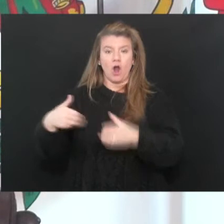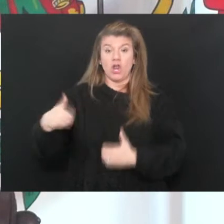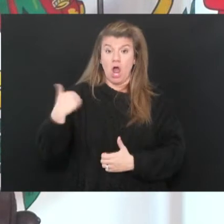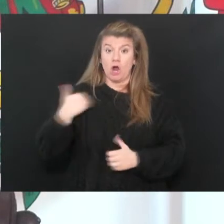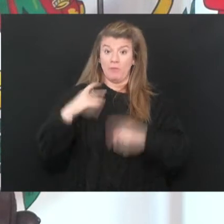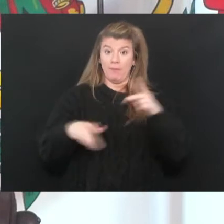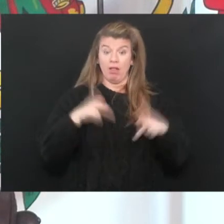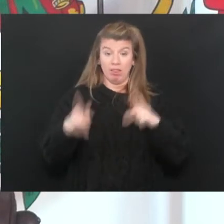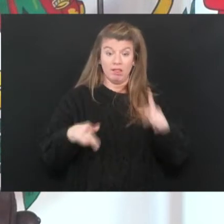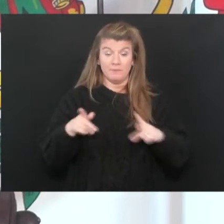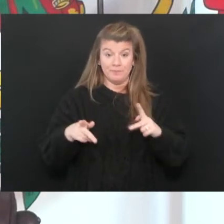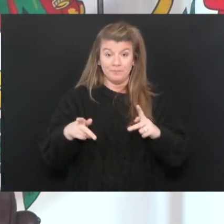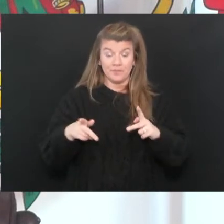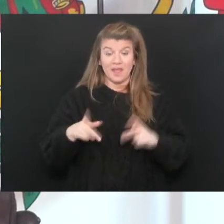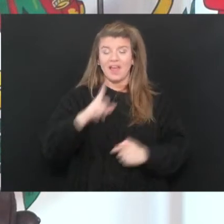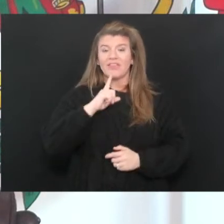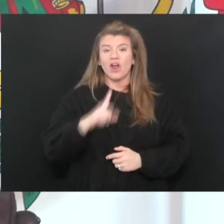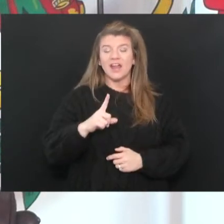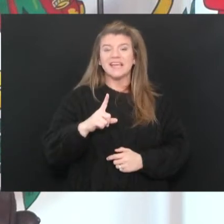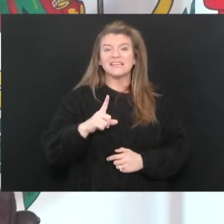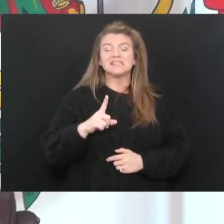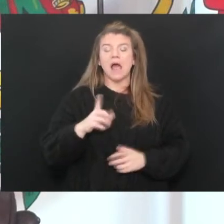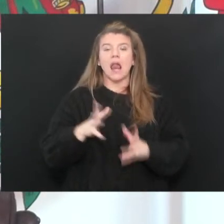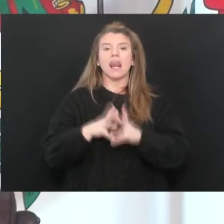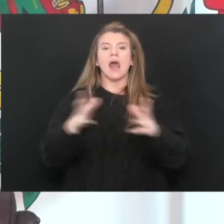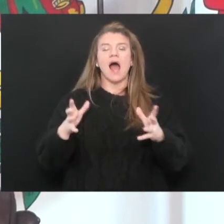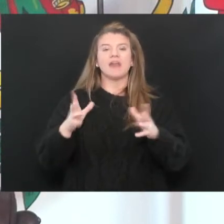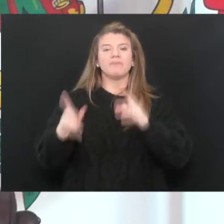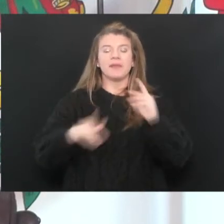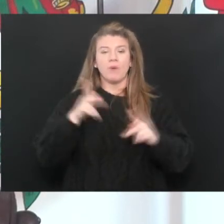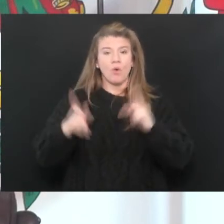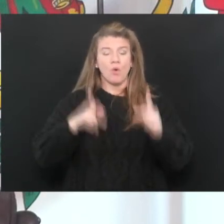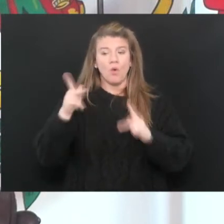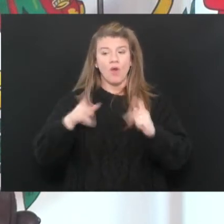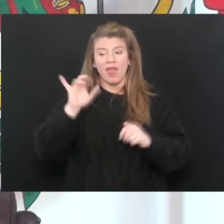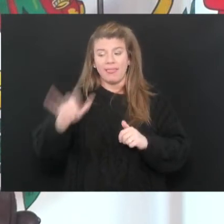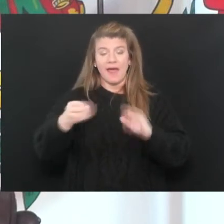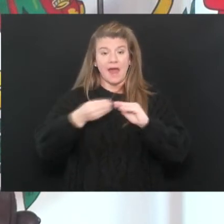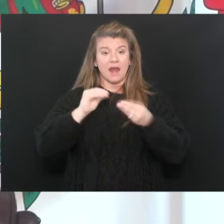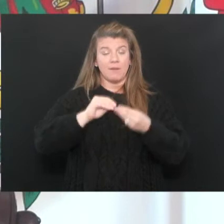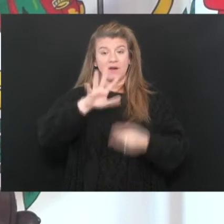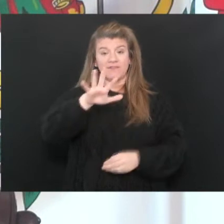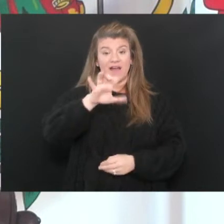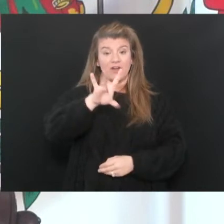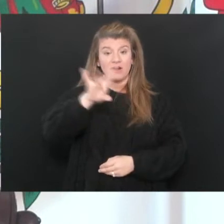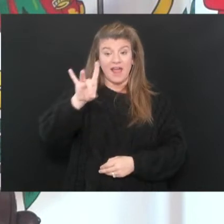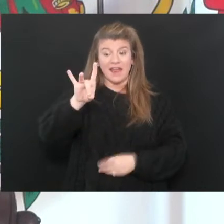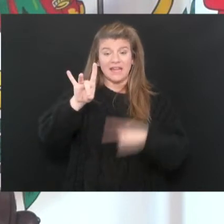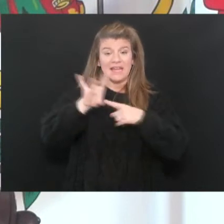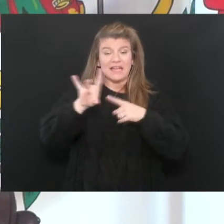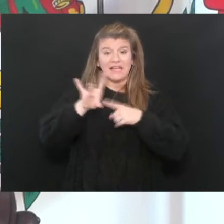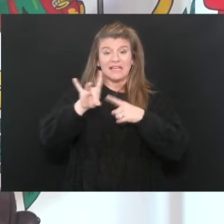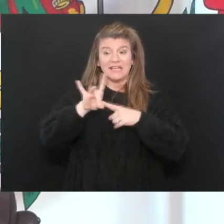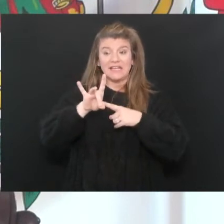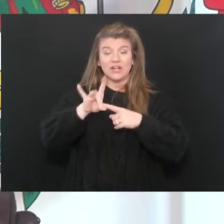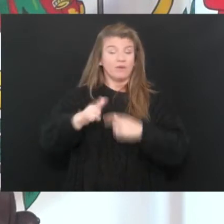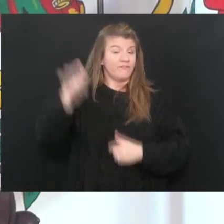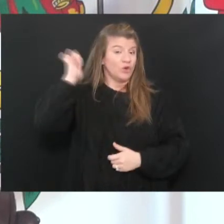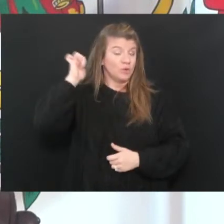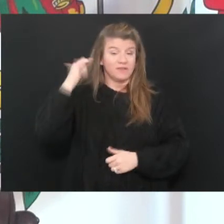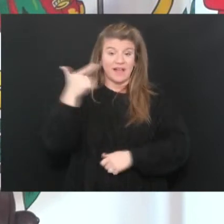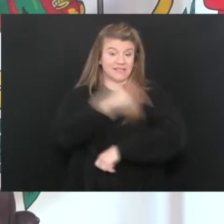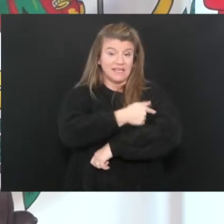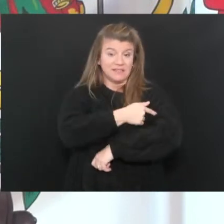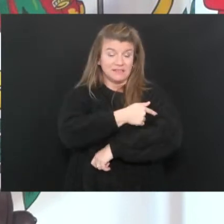people. There is a significant amount of that number of 588 that are people that just would take the vaccine,